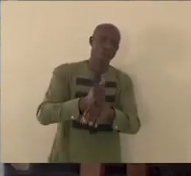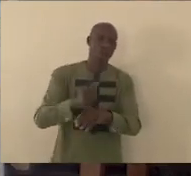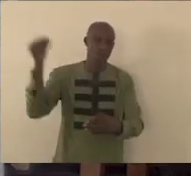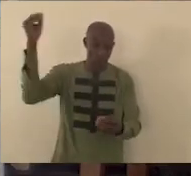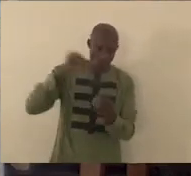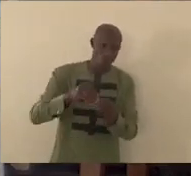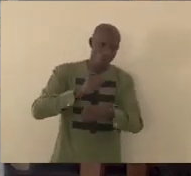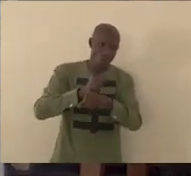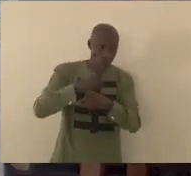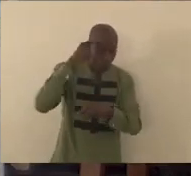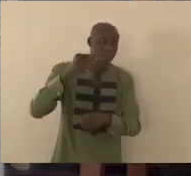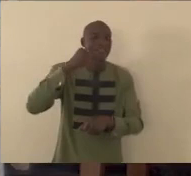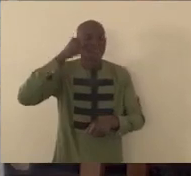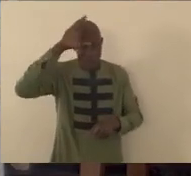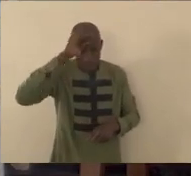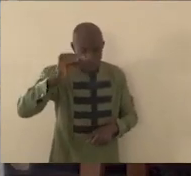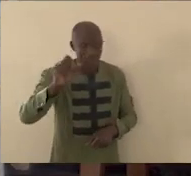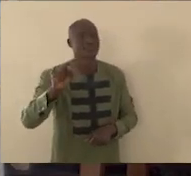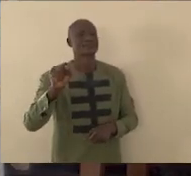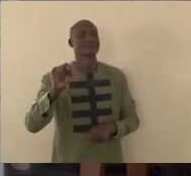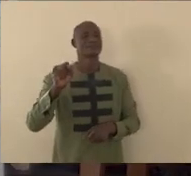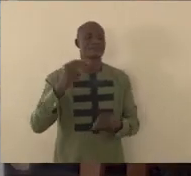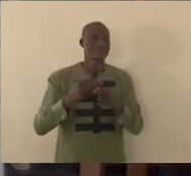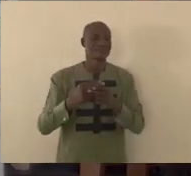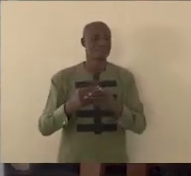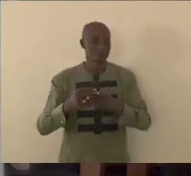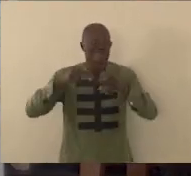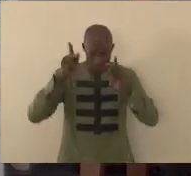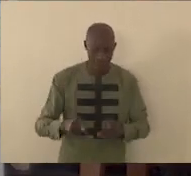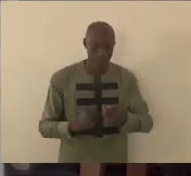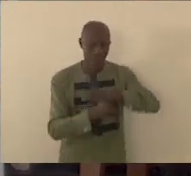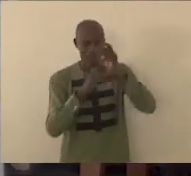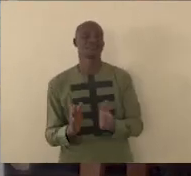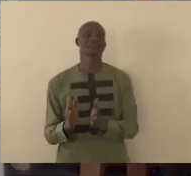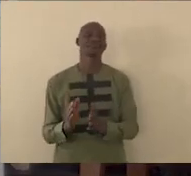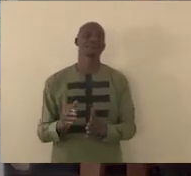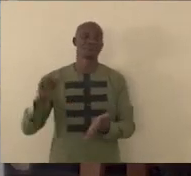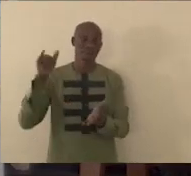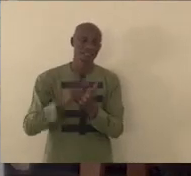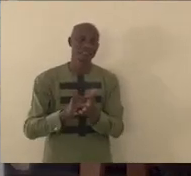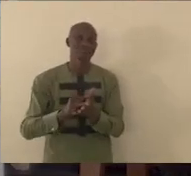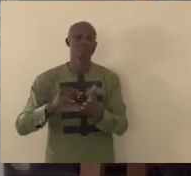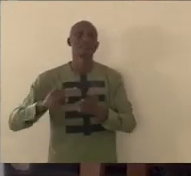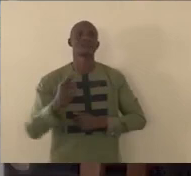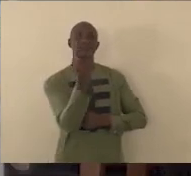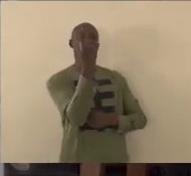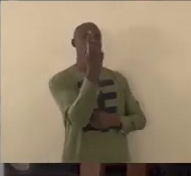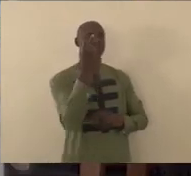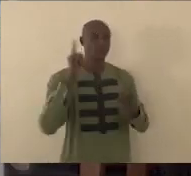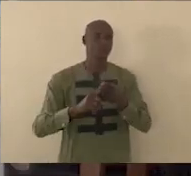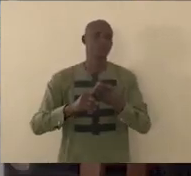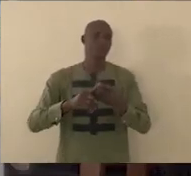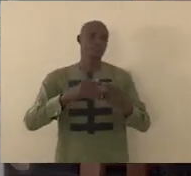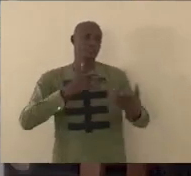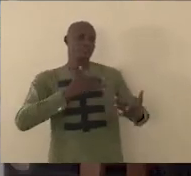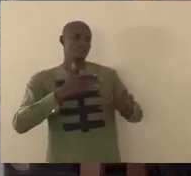for the boys in the name of special advisors and personal assistants. Such is an insult to the